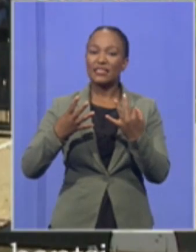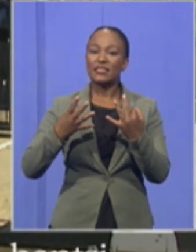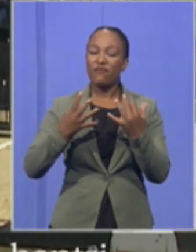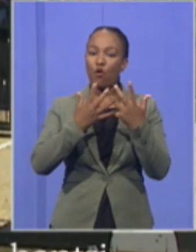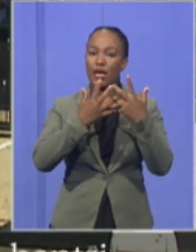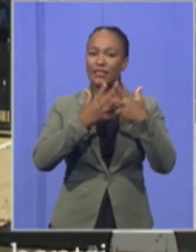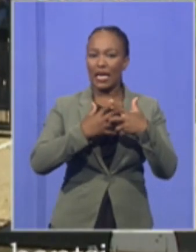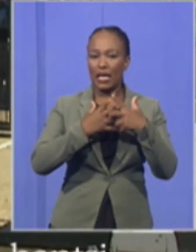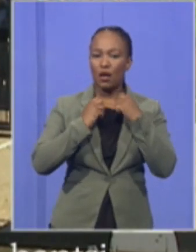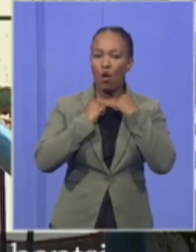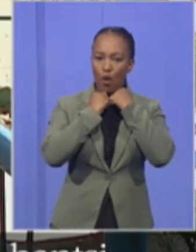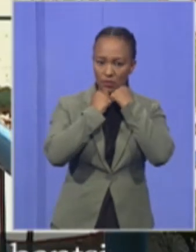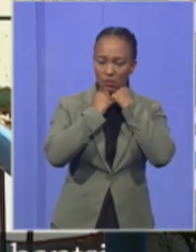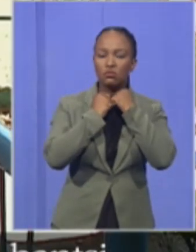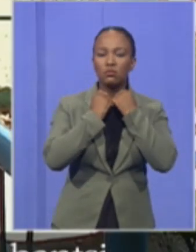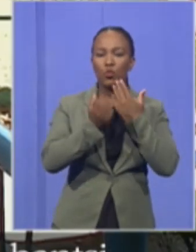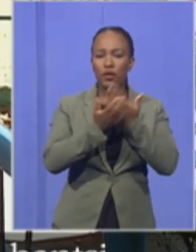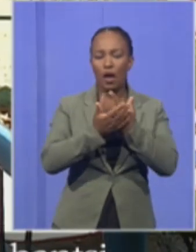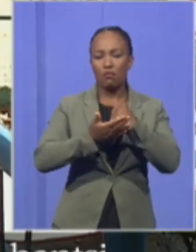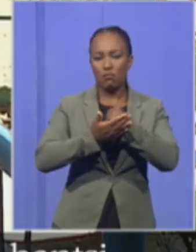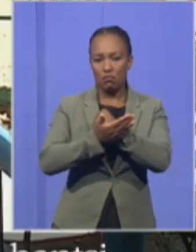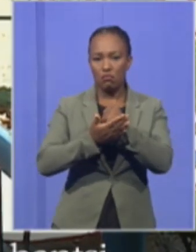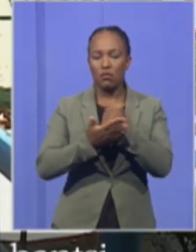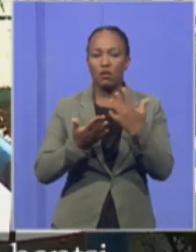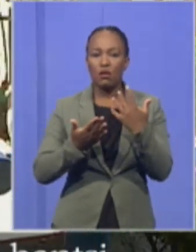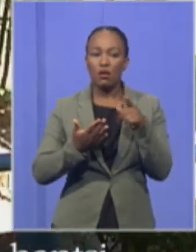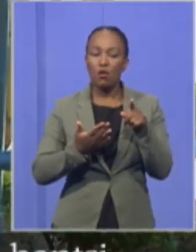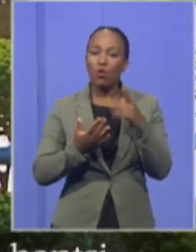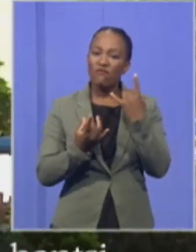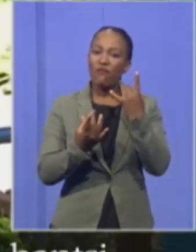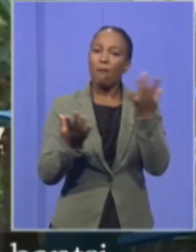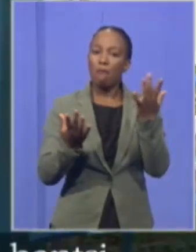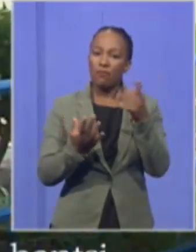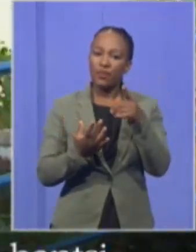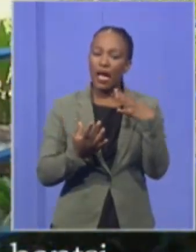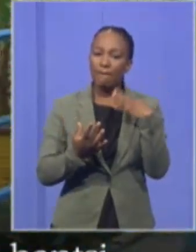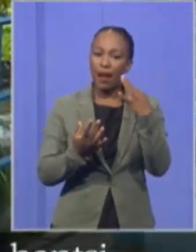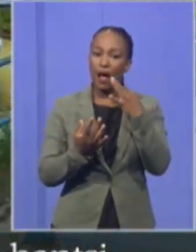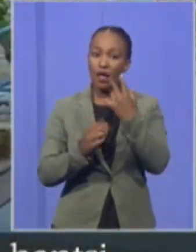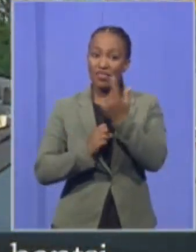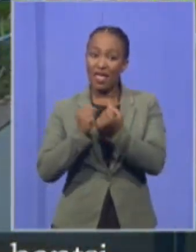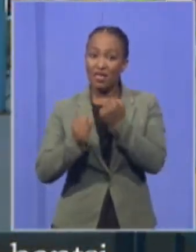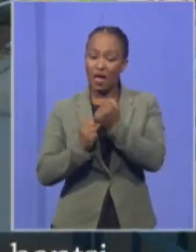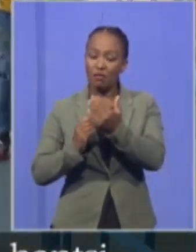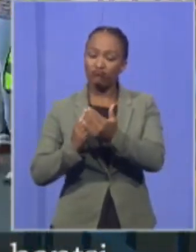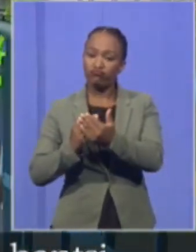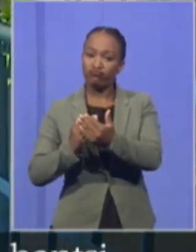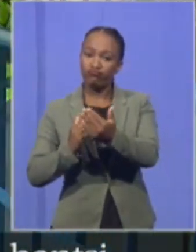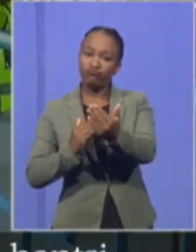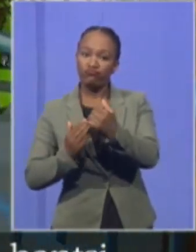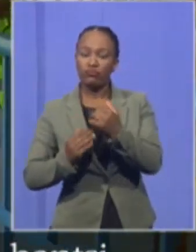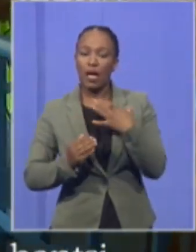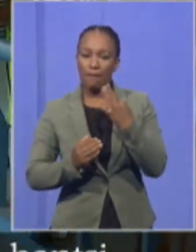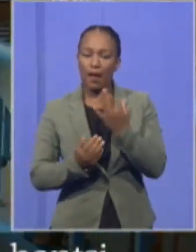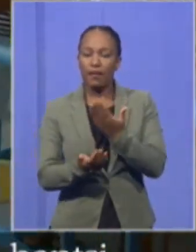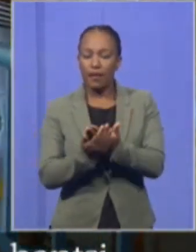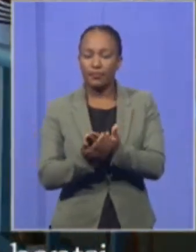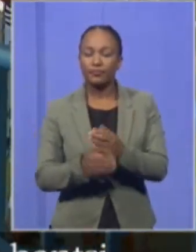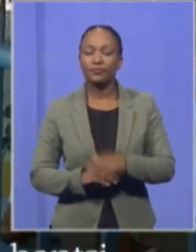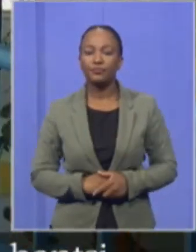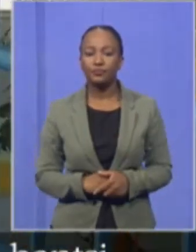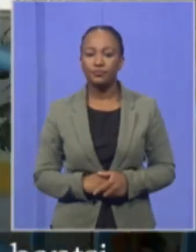August. So we just inform them that they need to apply during the year as we'll be having other intakes. Dithuto di